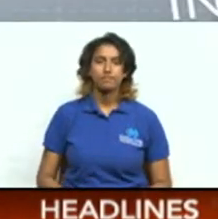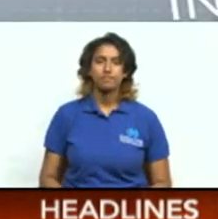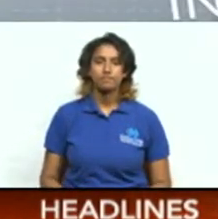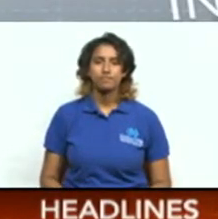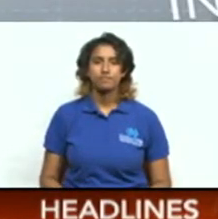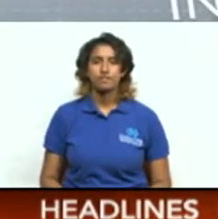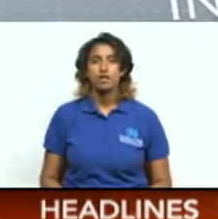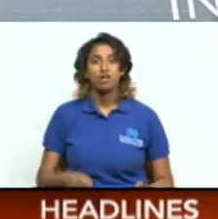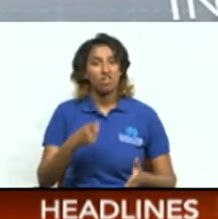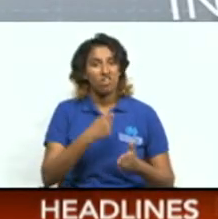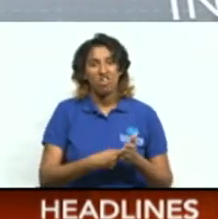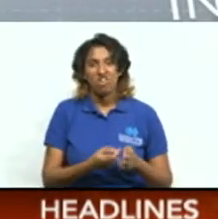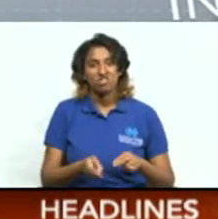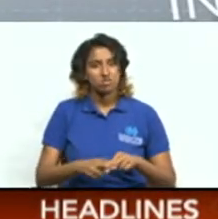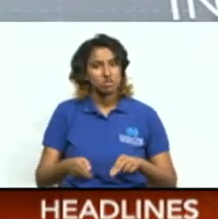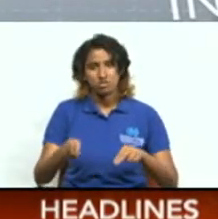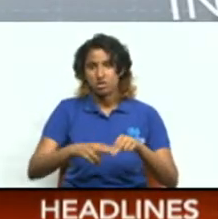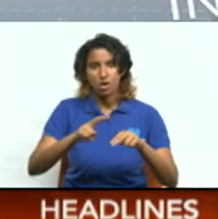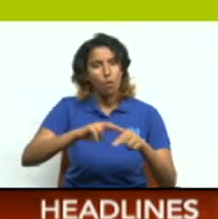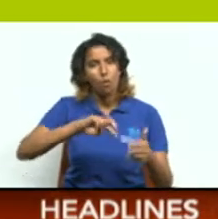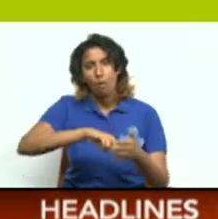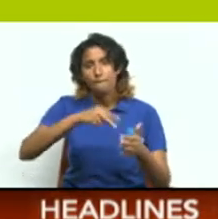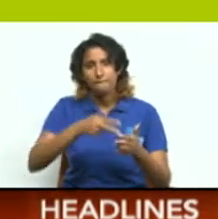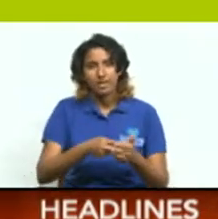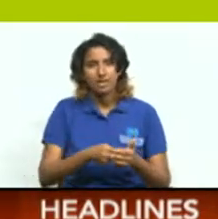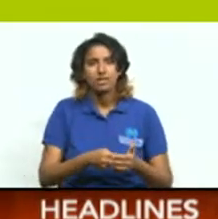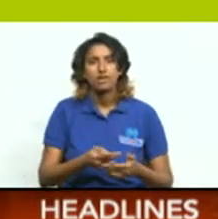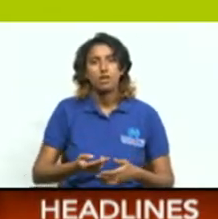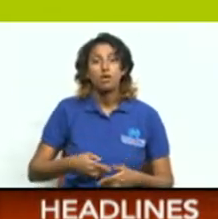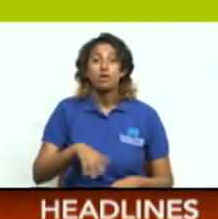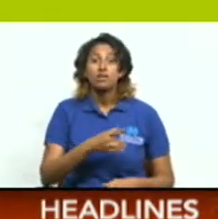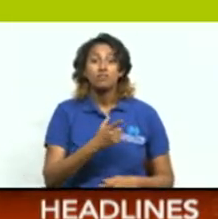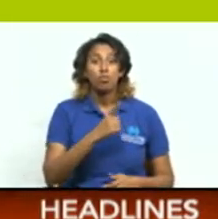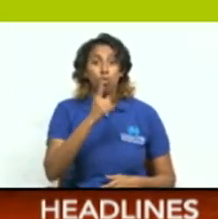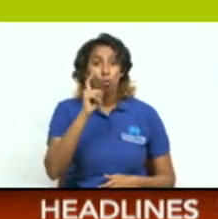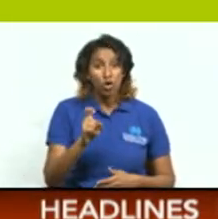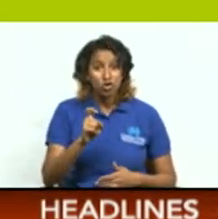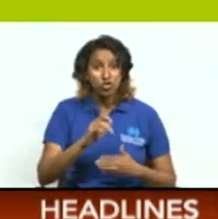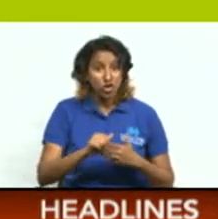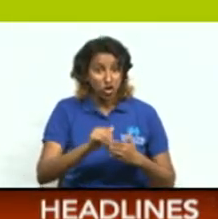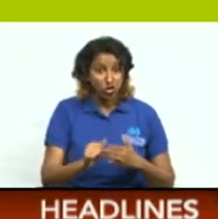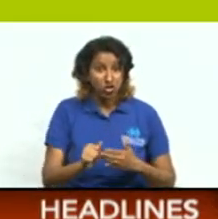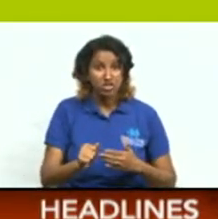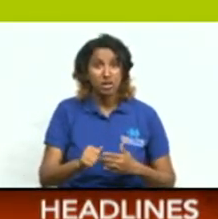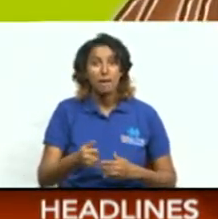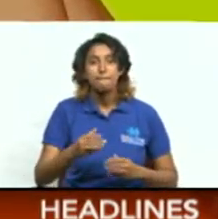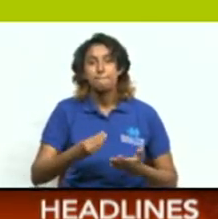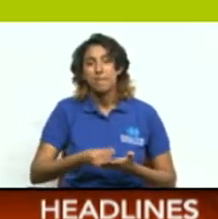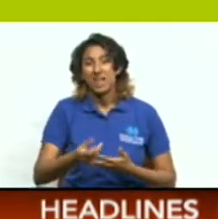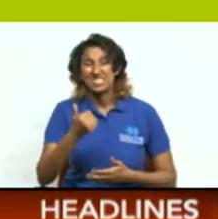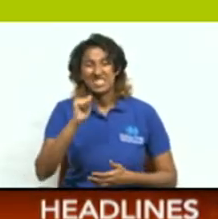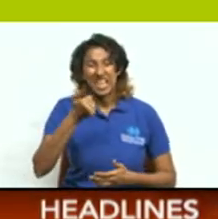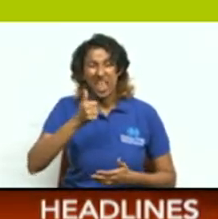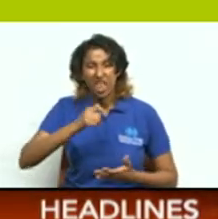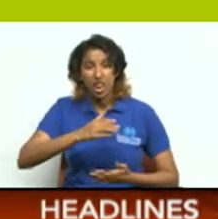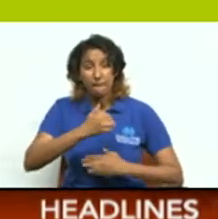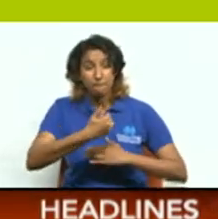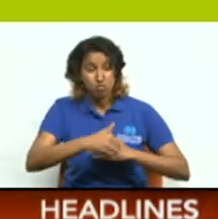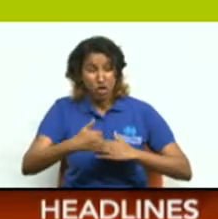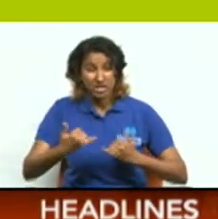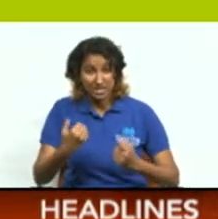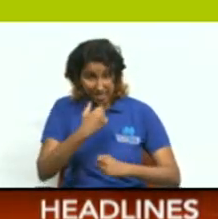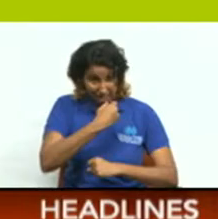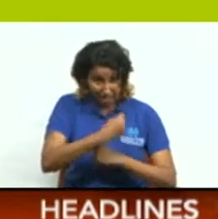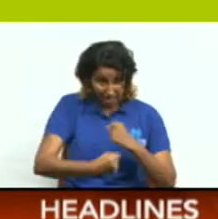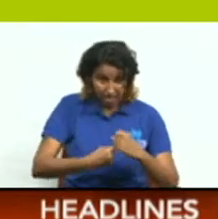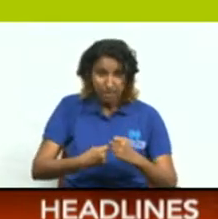Inflation reduces the value of your money over time. Although $100 can buy 10 loaves of bread today, if inflation is high the next year,